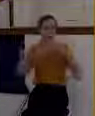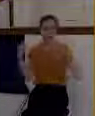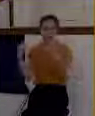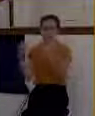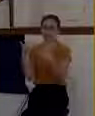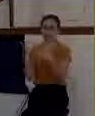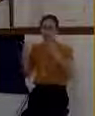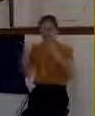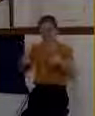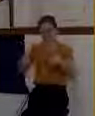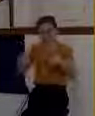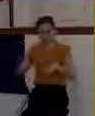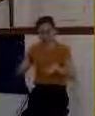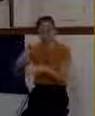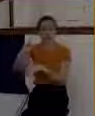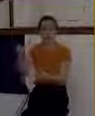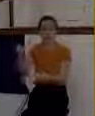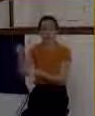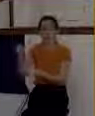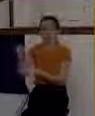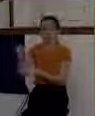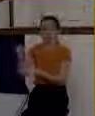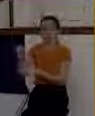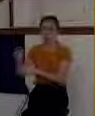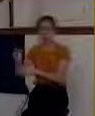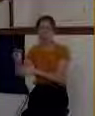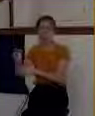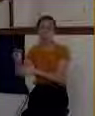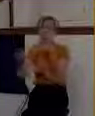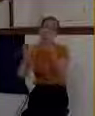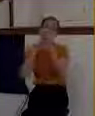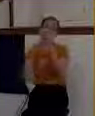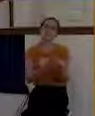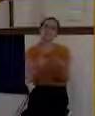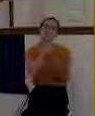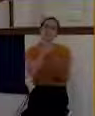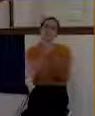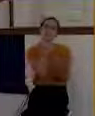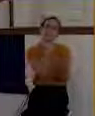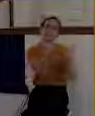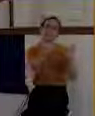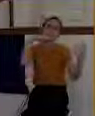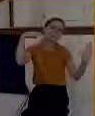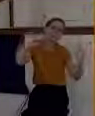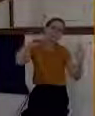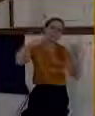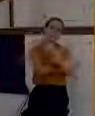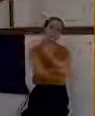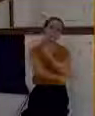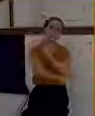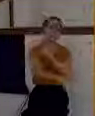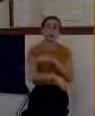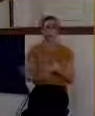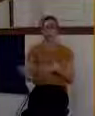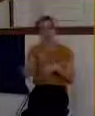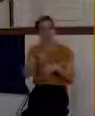returned not from his evil way, but made again of the lowest of the people priests of the high